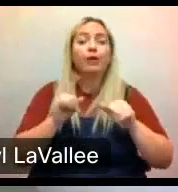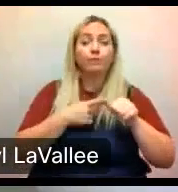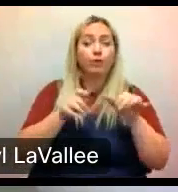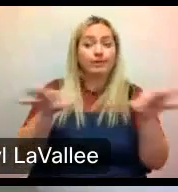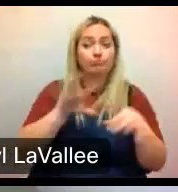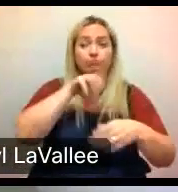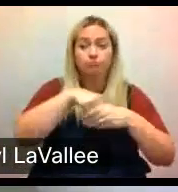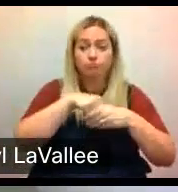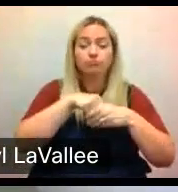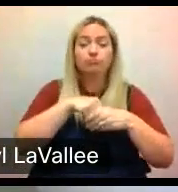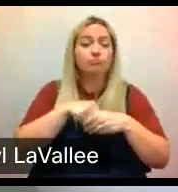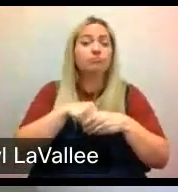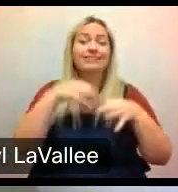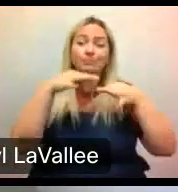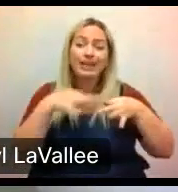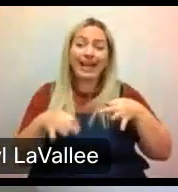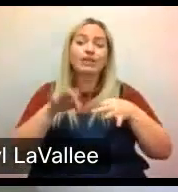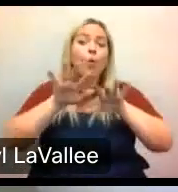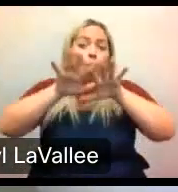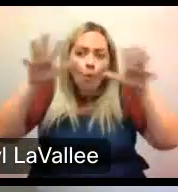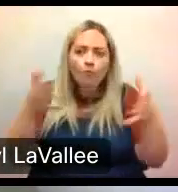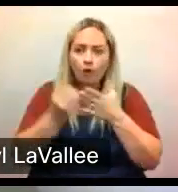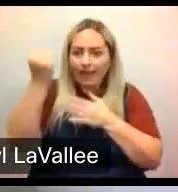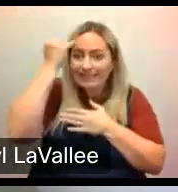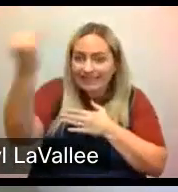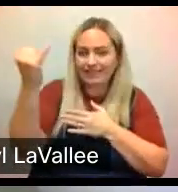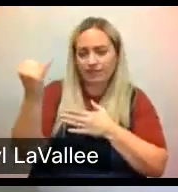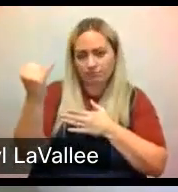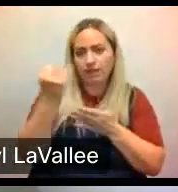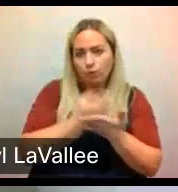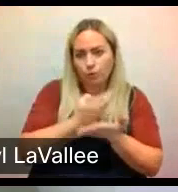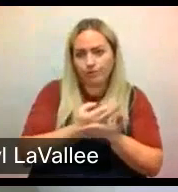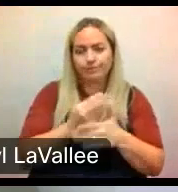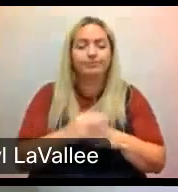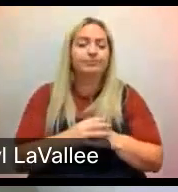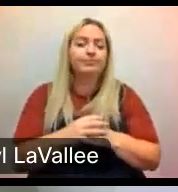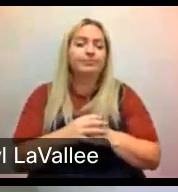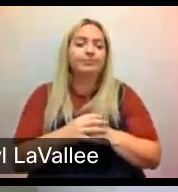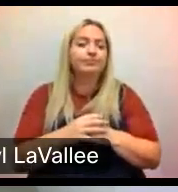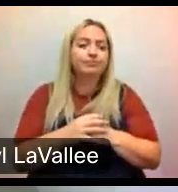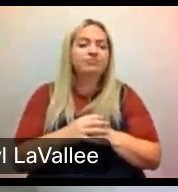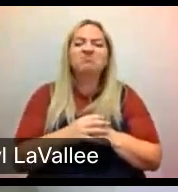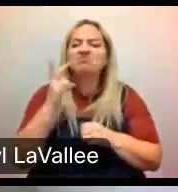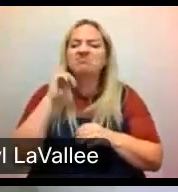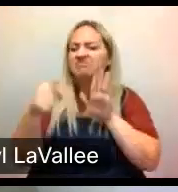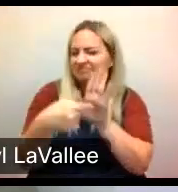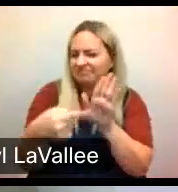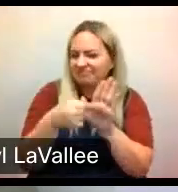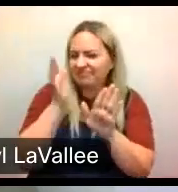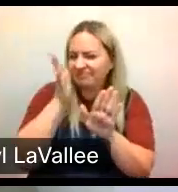a statement about the overall idea of the source. Okay, so we'll look at an example in a moment